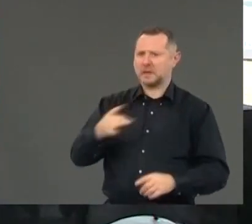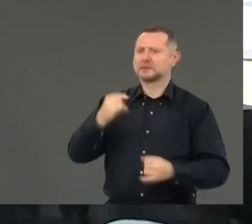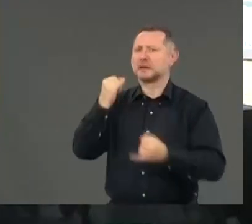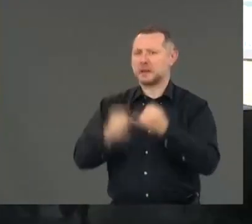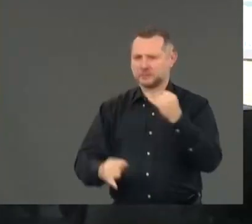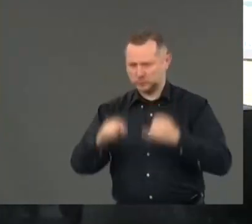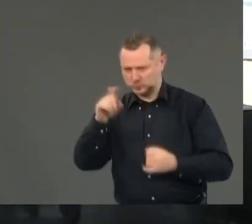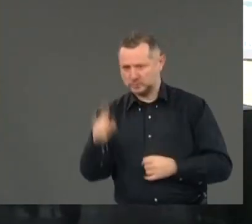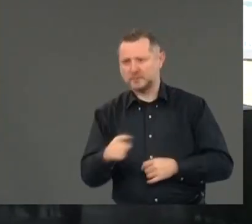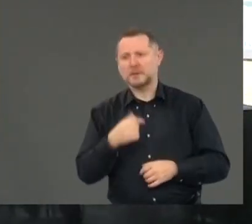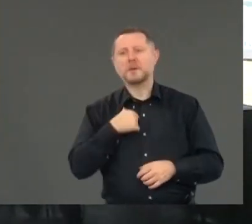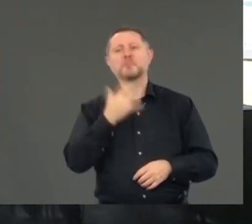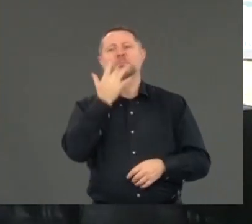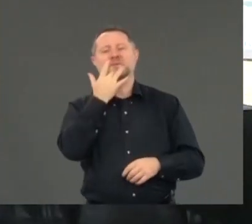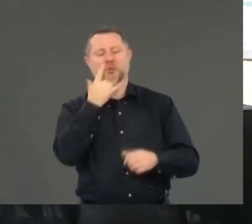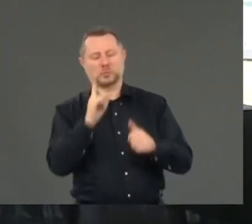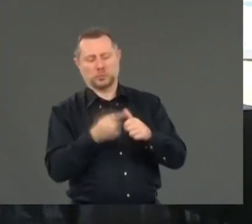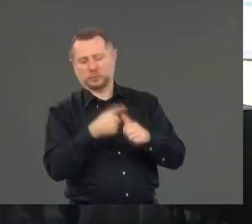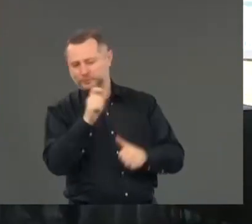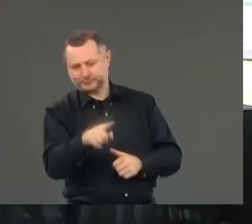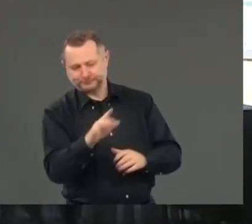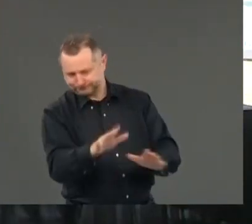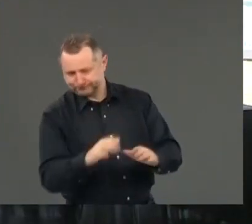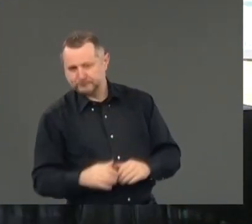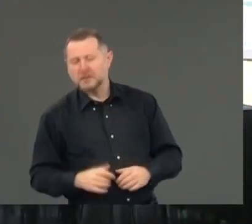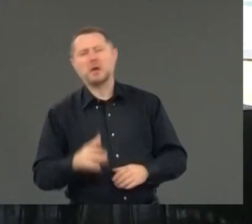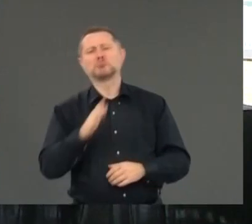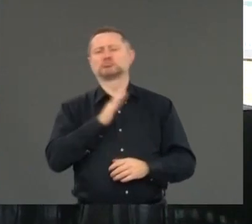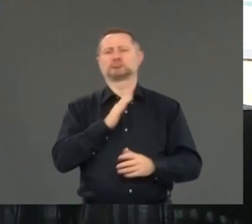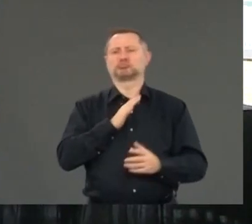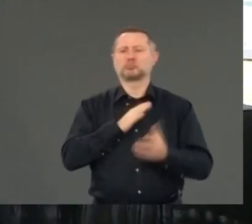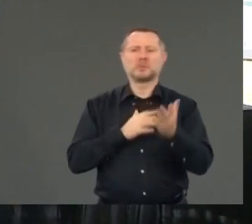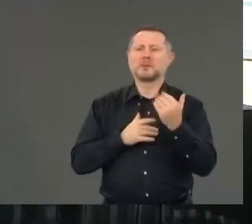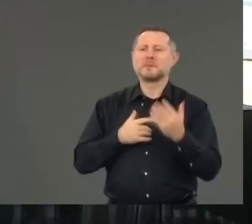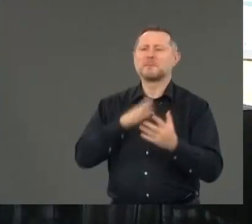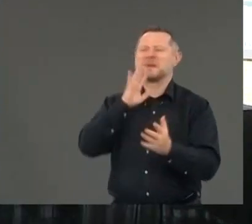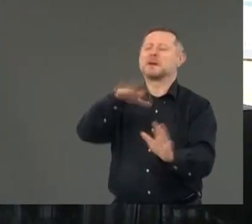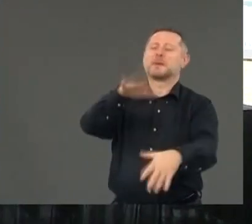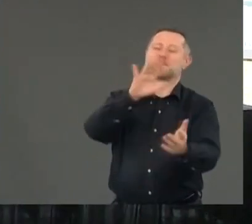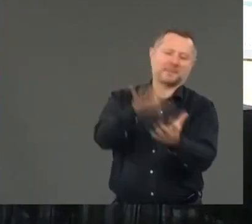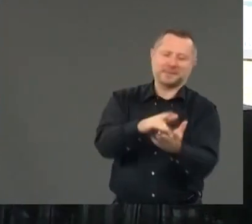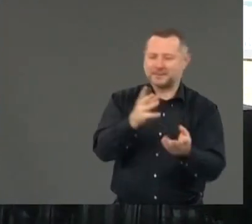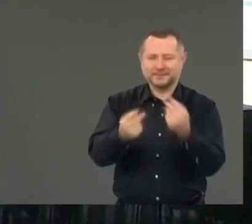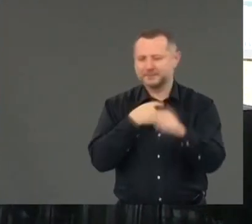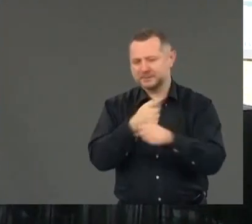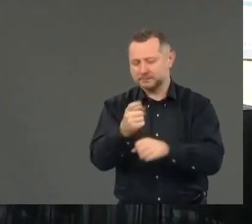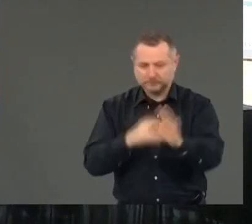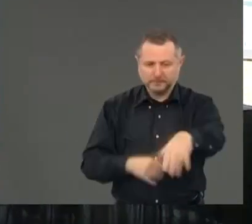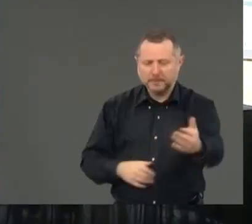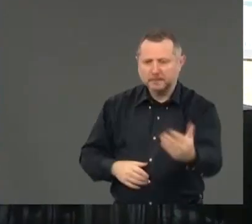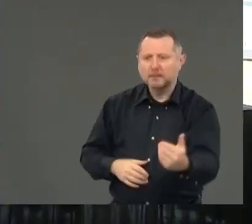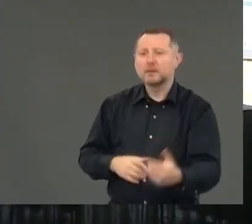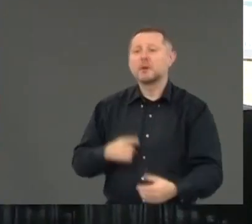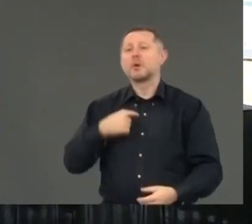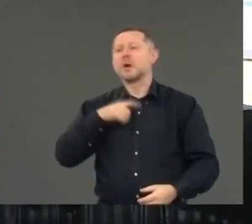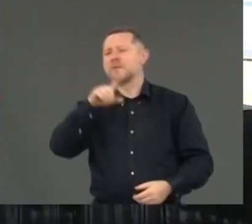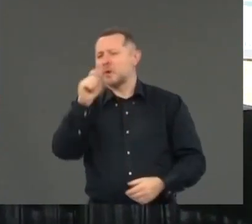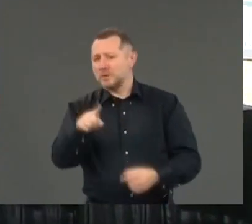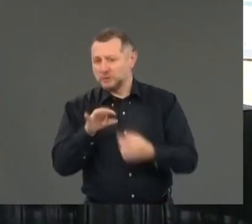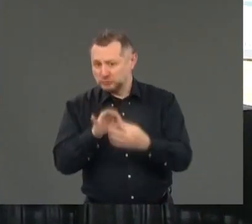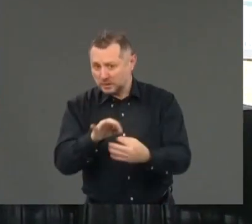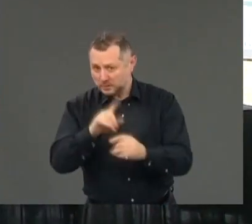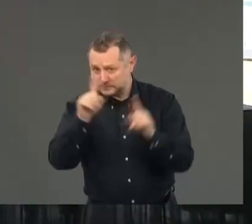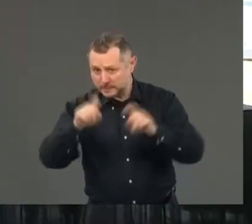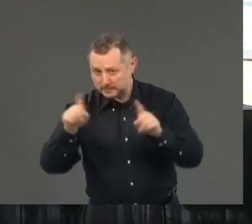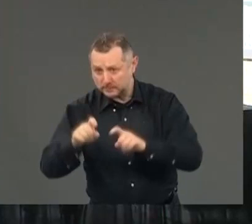first. Yeah, do you like first? First or last, I think is good. You don't want to be stuck in the middle. Well, the question I have for you is about testing. Some people are reporting